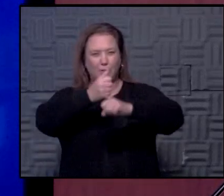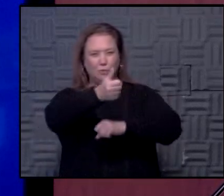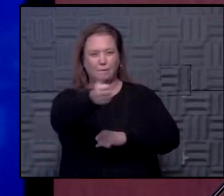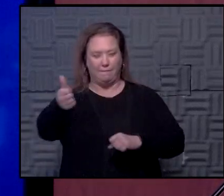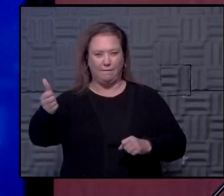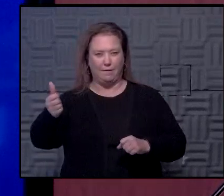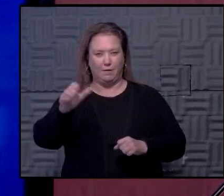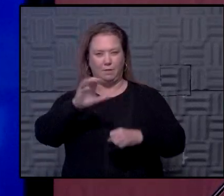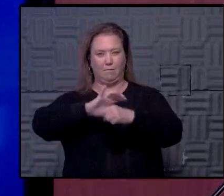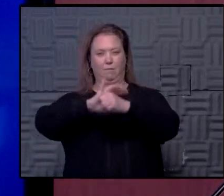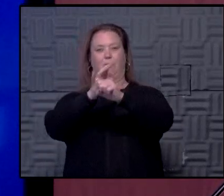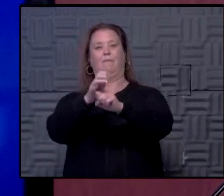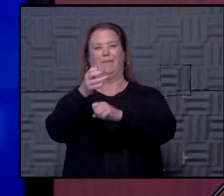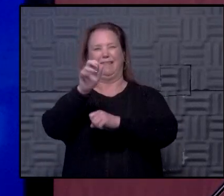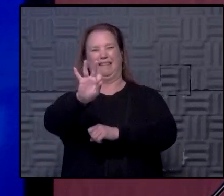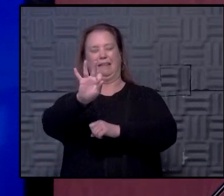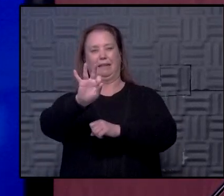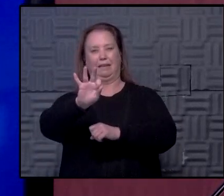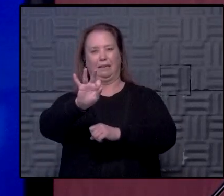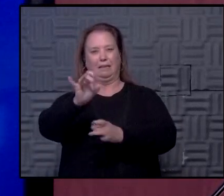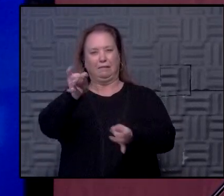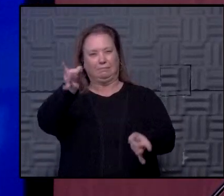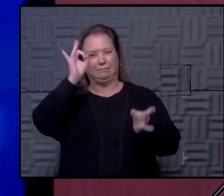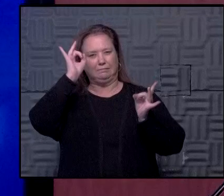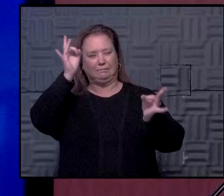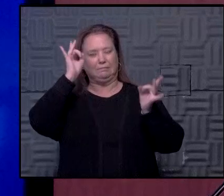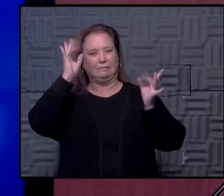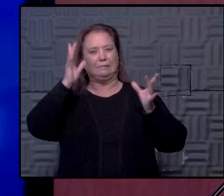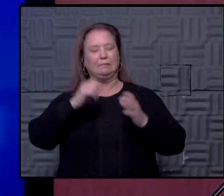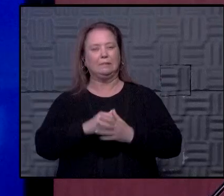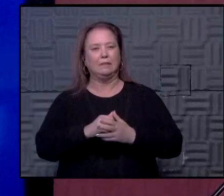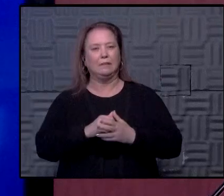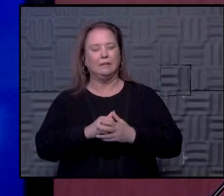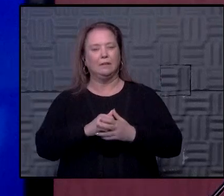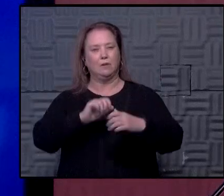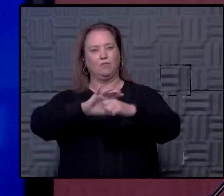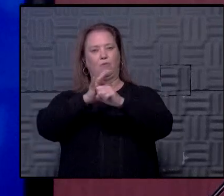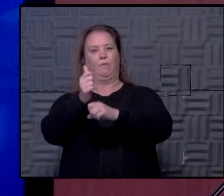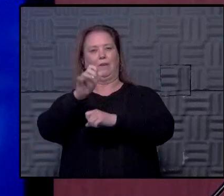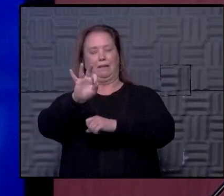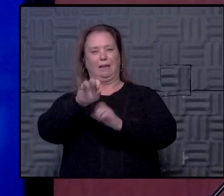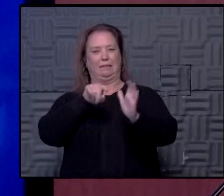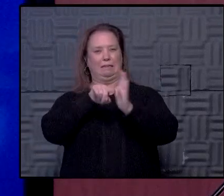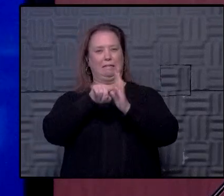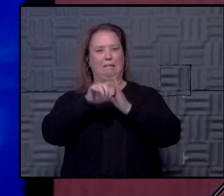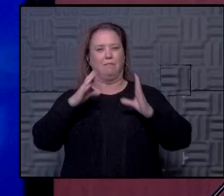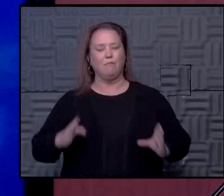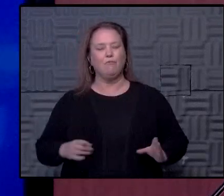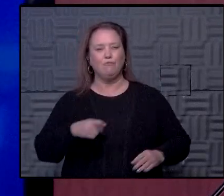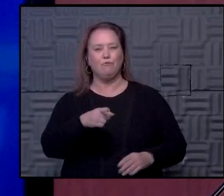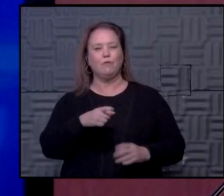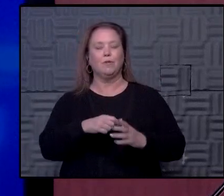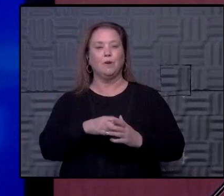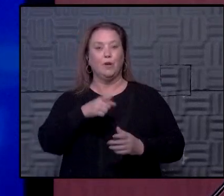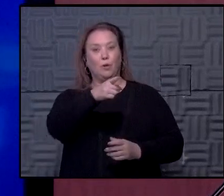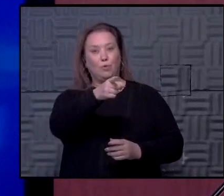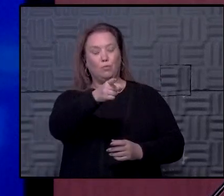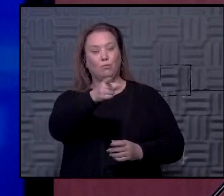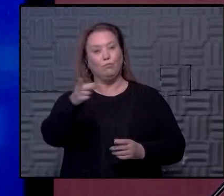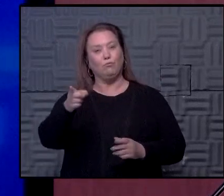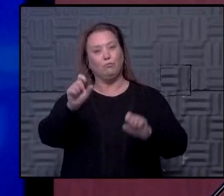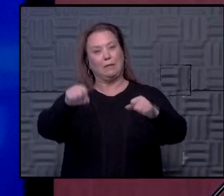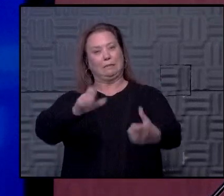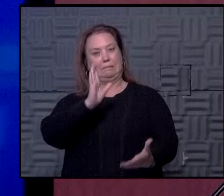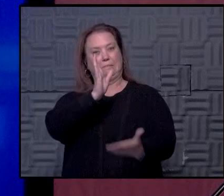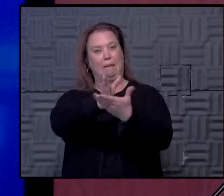yourselves. COVID-19 is a viral terrorist. COVID-19 is a serial killer. You